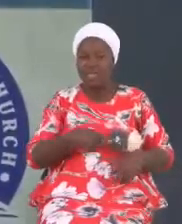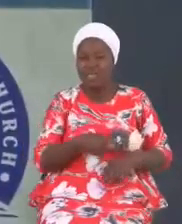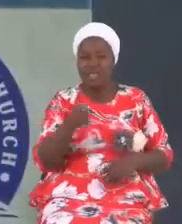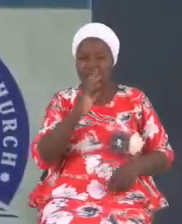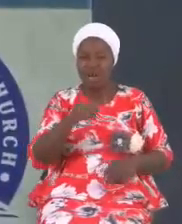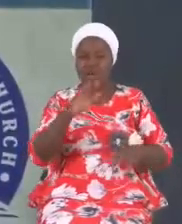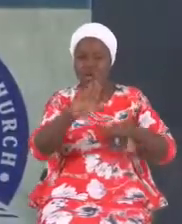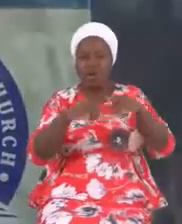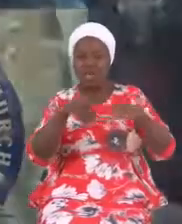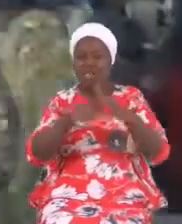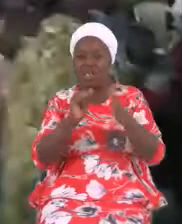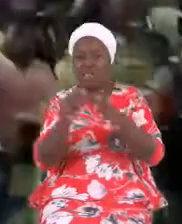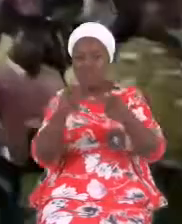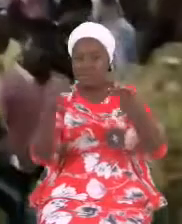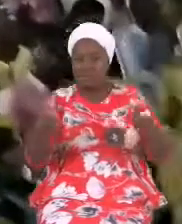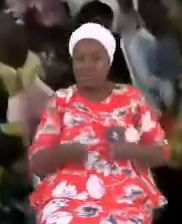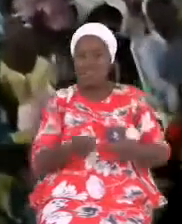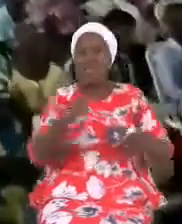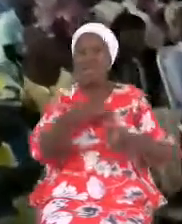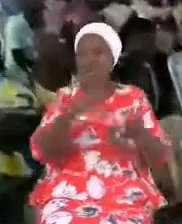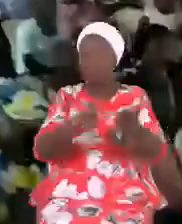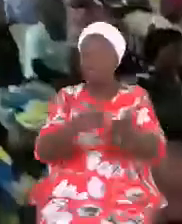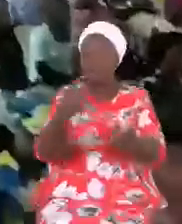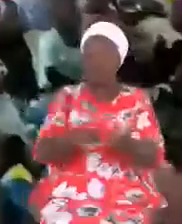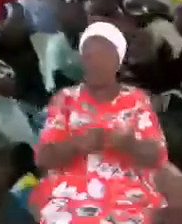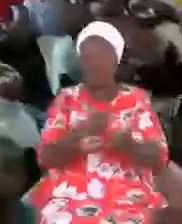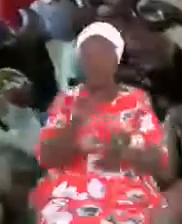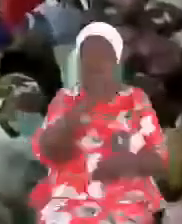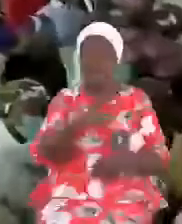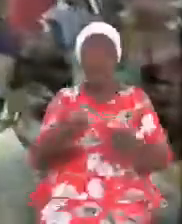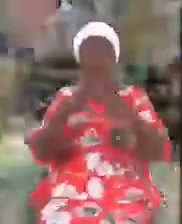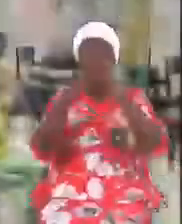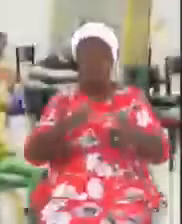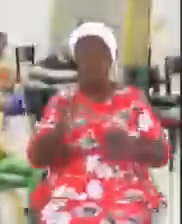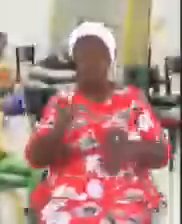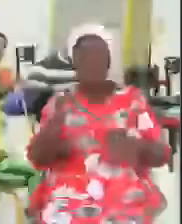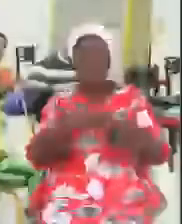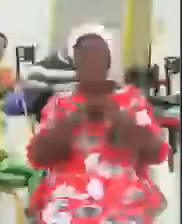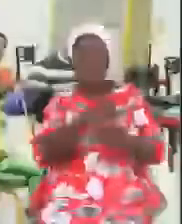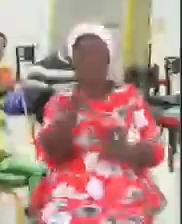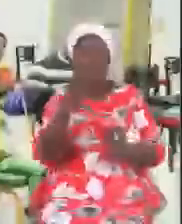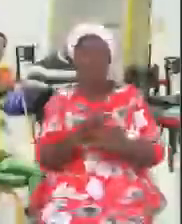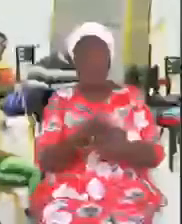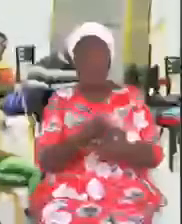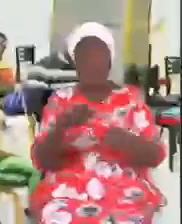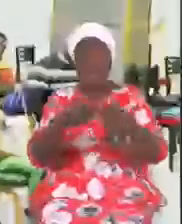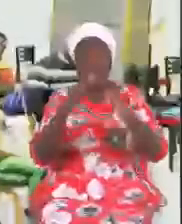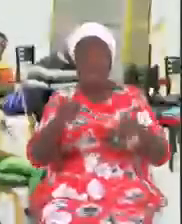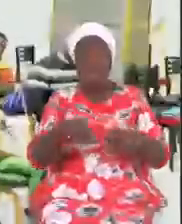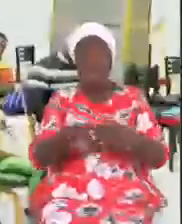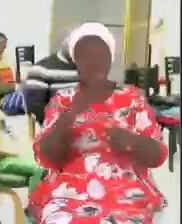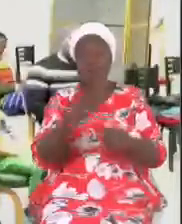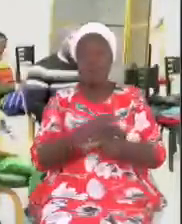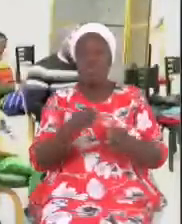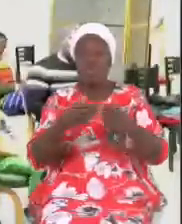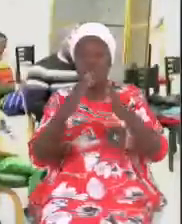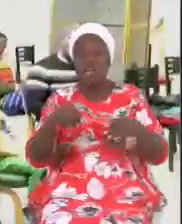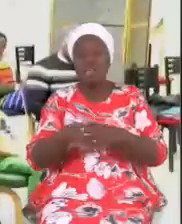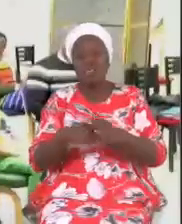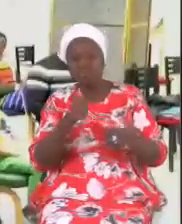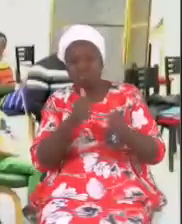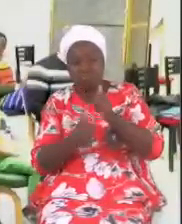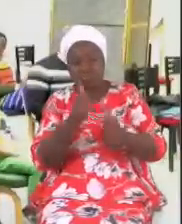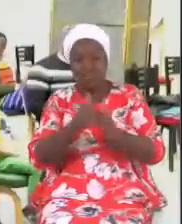in that place. And sometimes there are heroes, heroes of the world. They are heroes in athletics. They are heroes